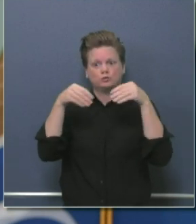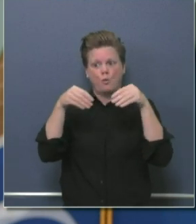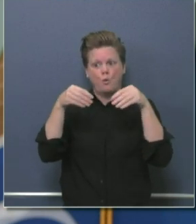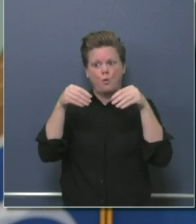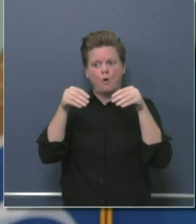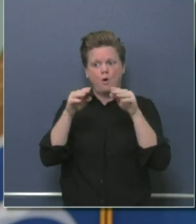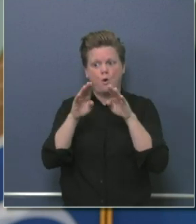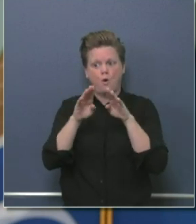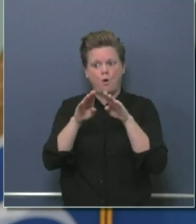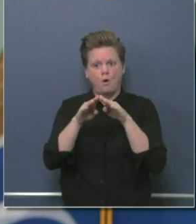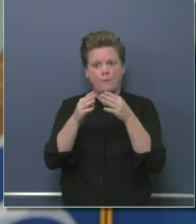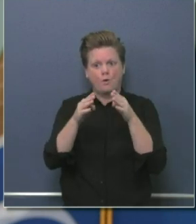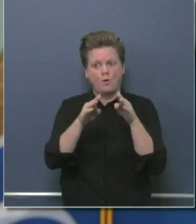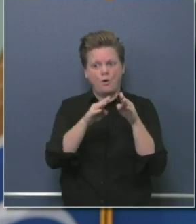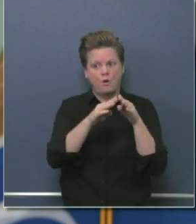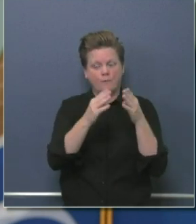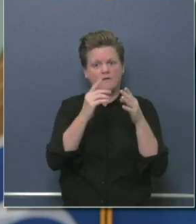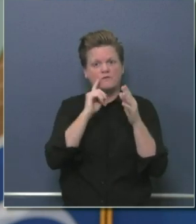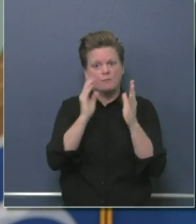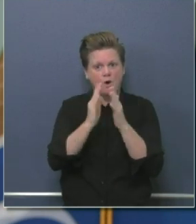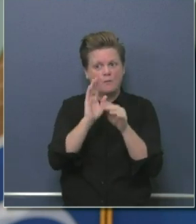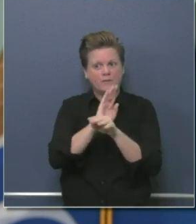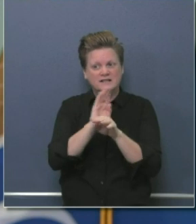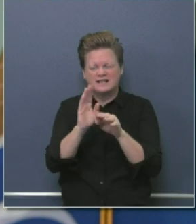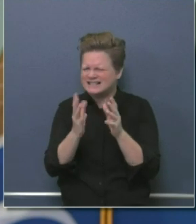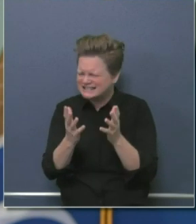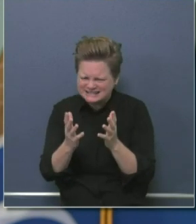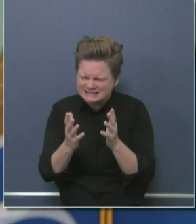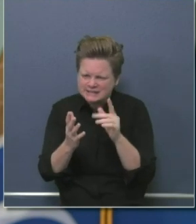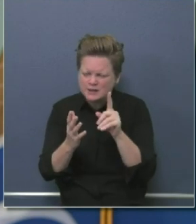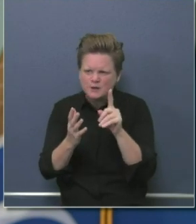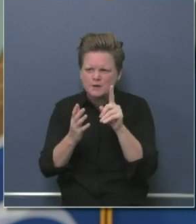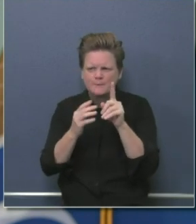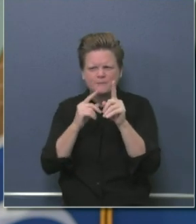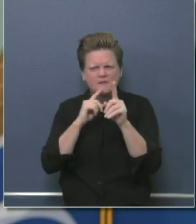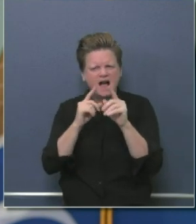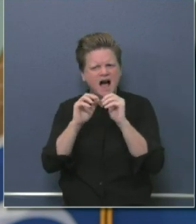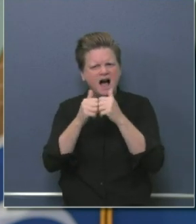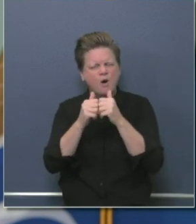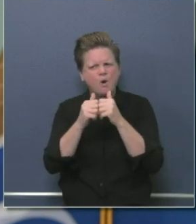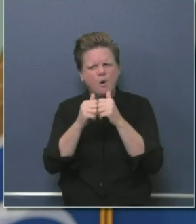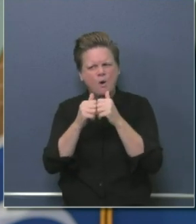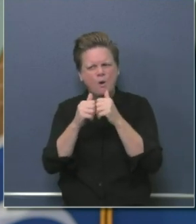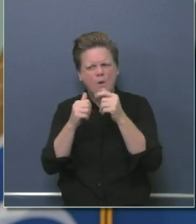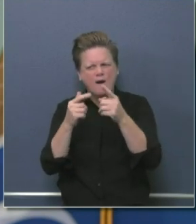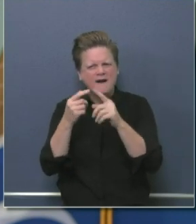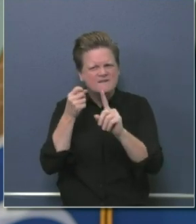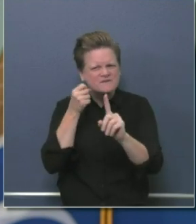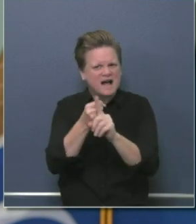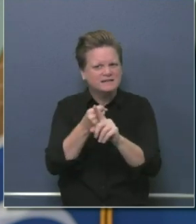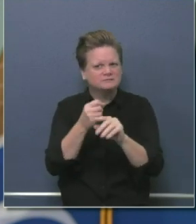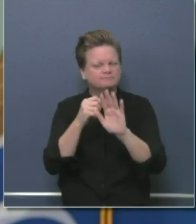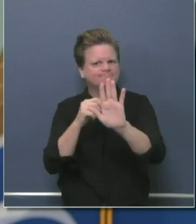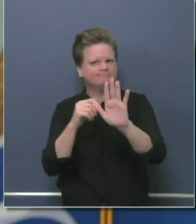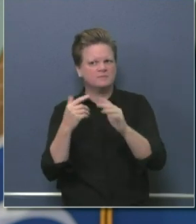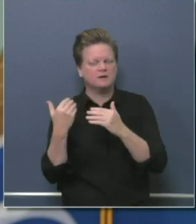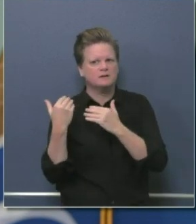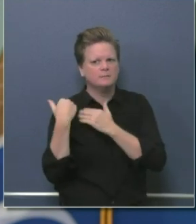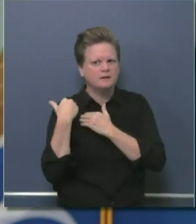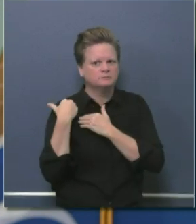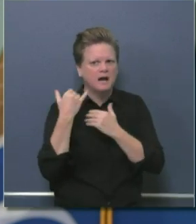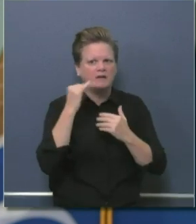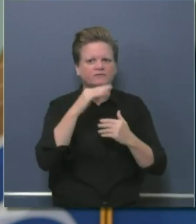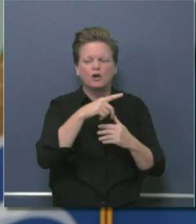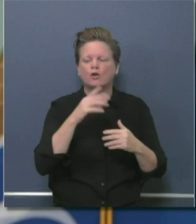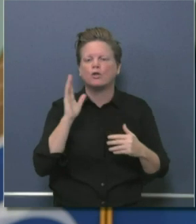readers who have been impacted by the stay-at-home, how this is affecting your household. And I am not kidding when I say we've gotten half a dozen questions in the last